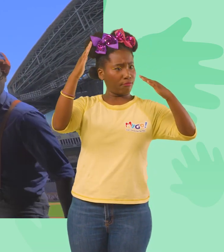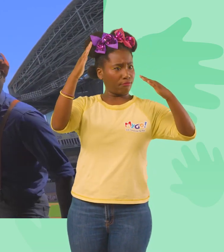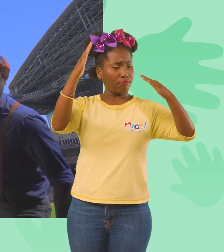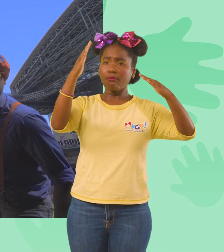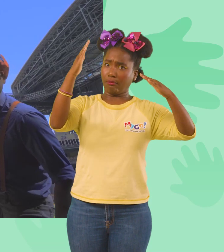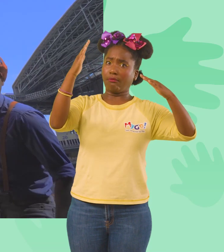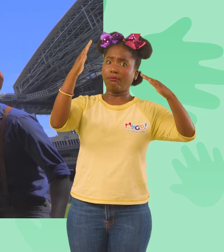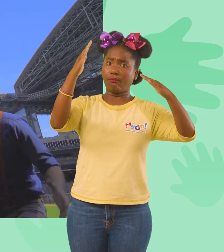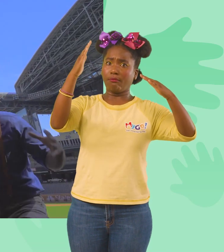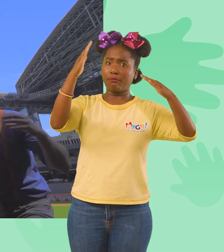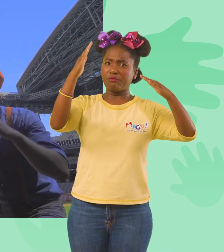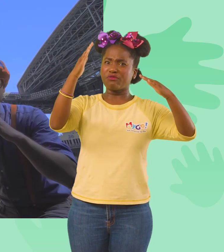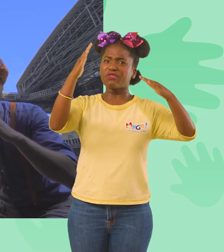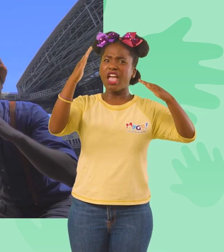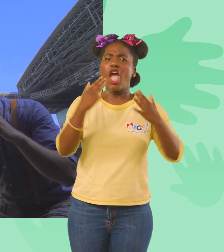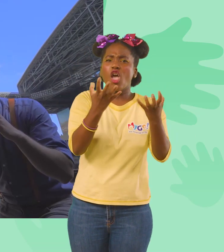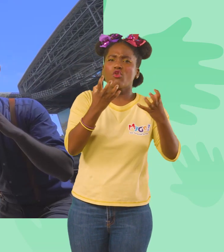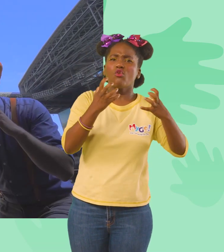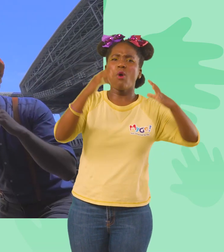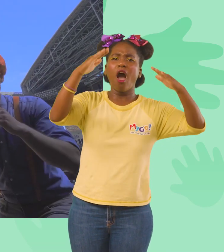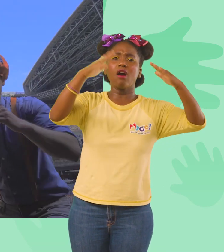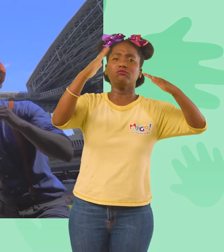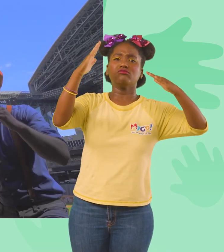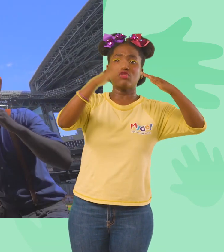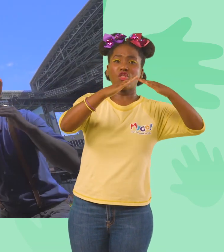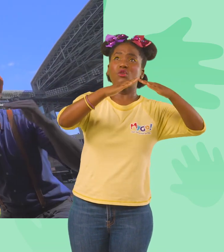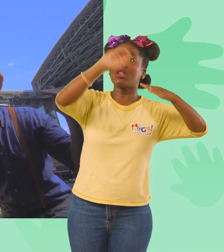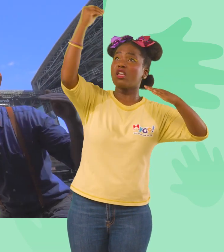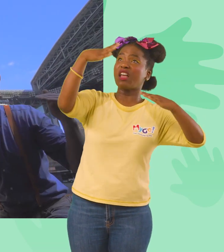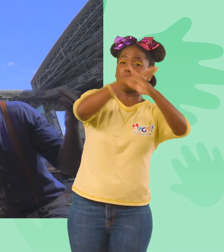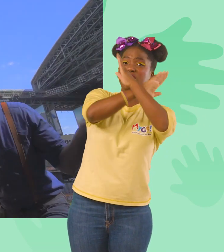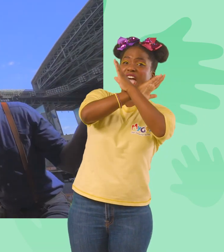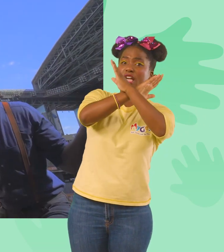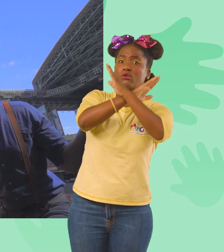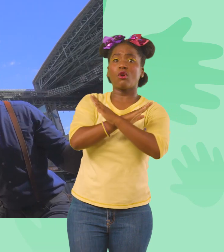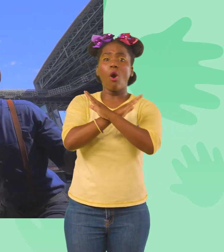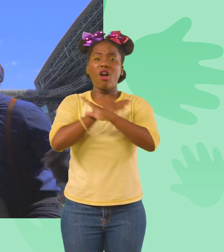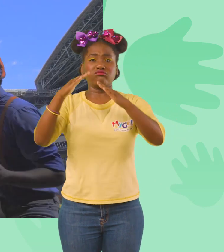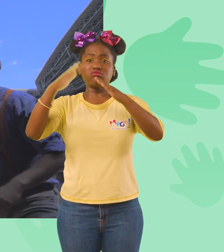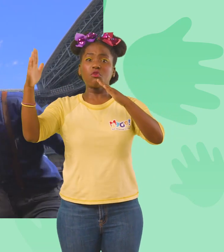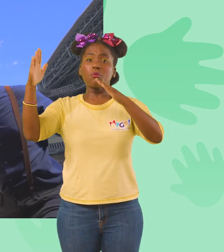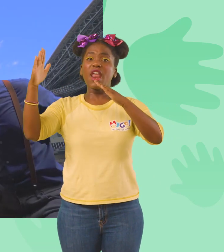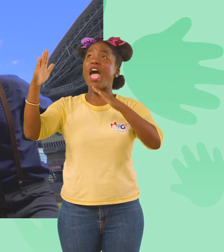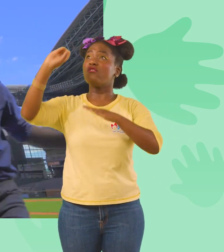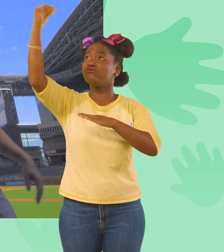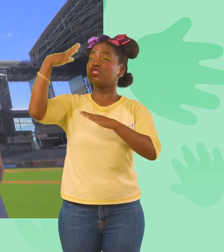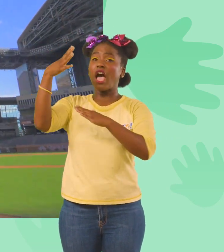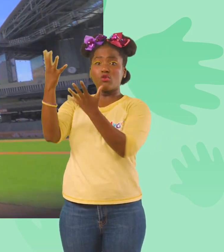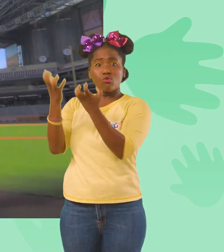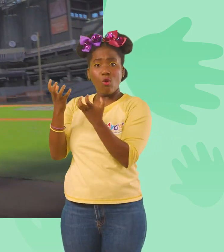side is open. They can close it if they want shade, and they can open it if they want sun. Pretty